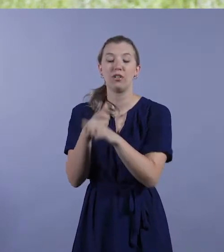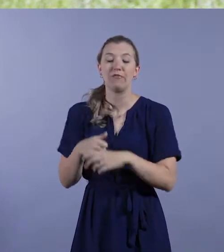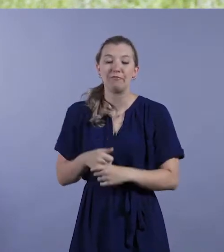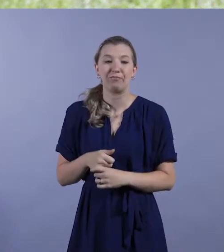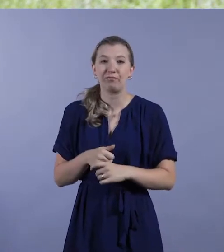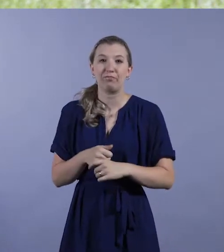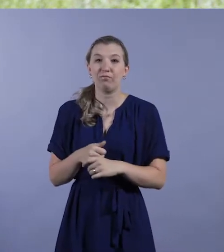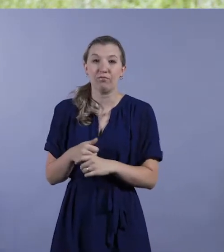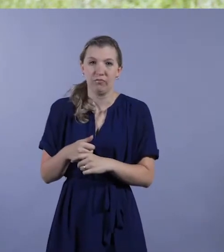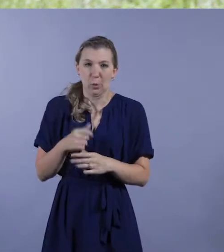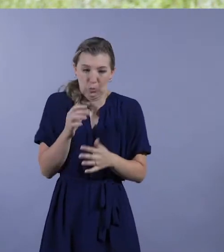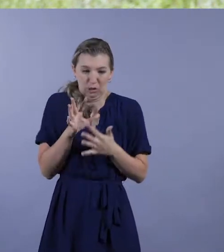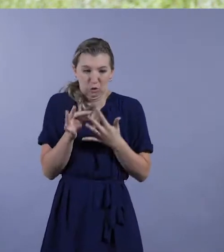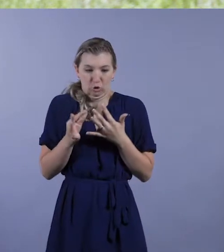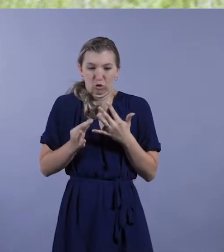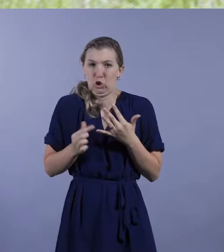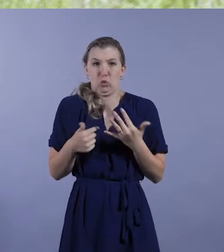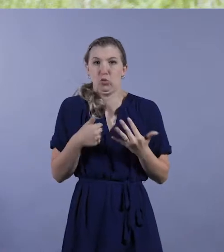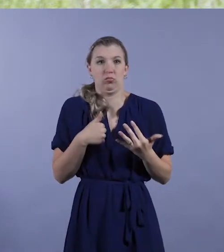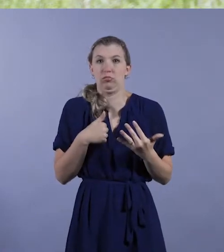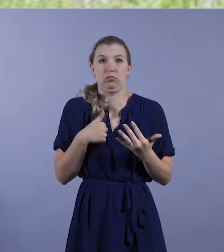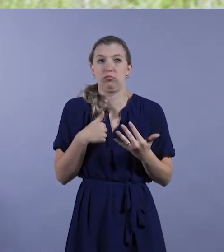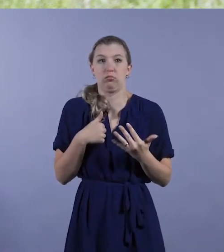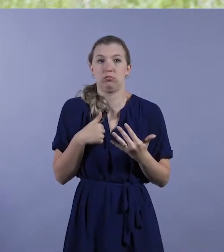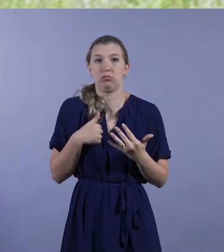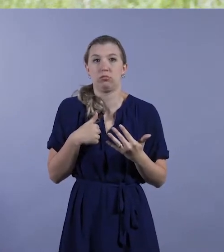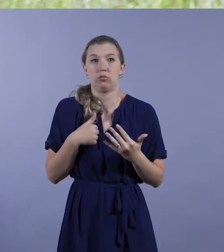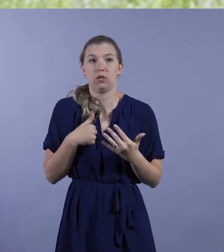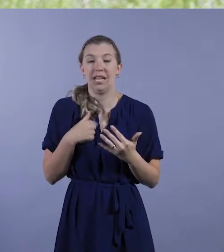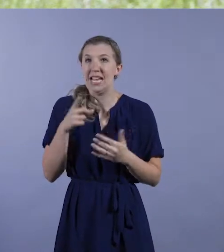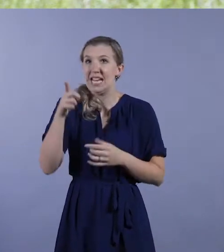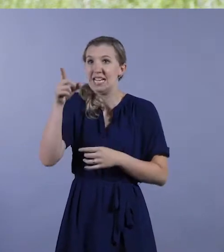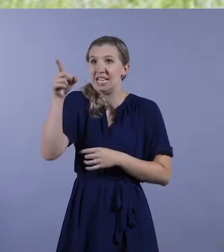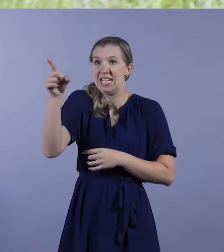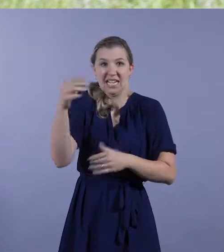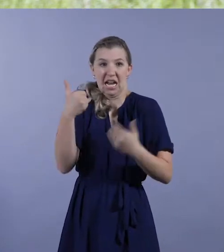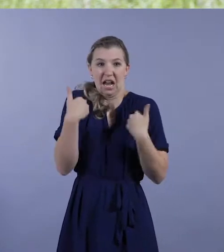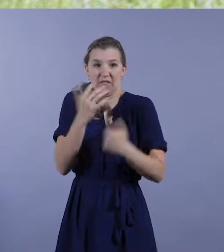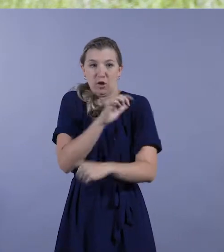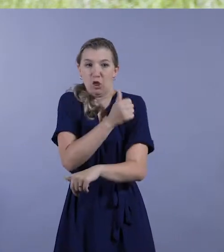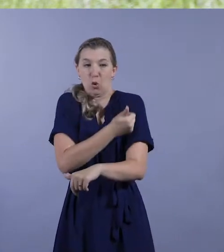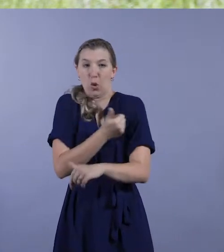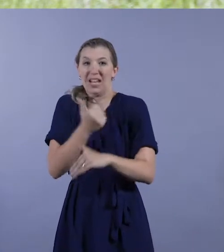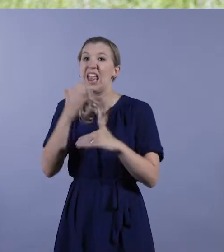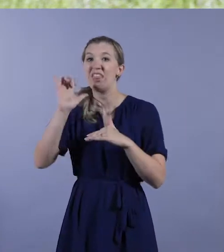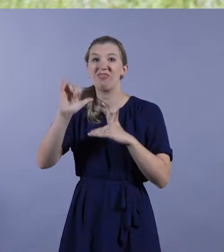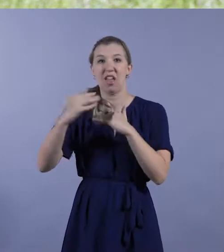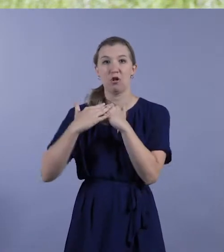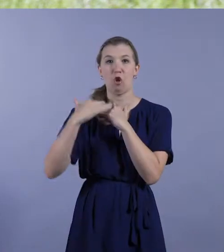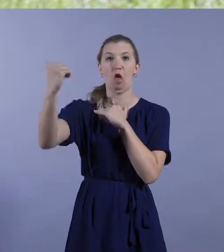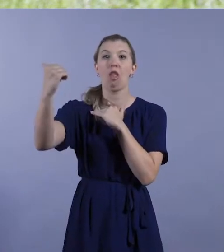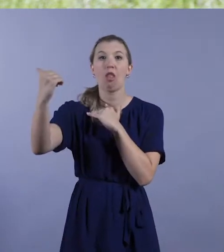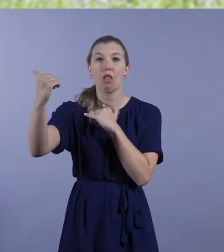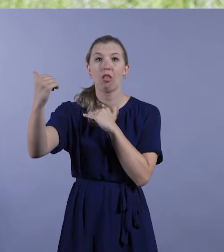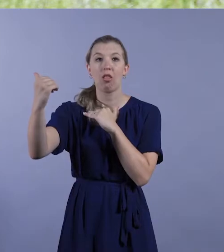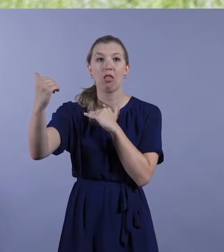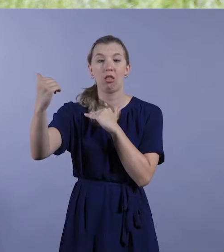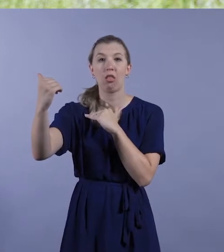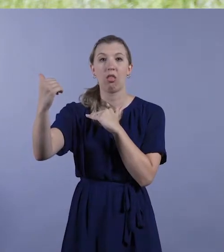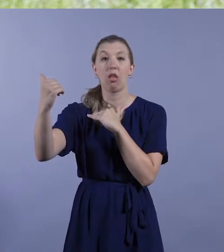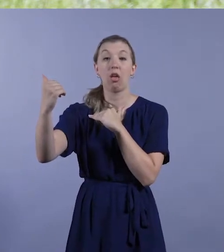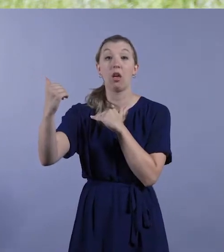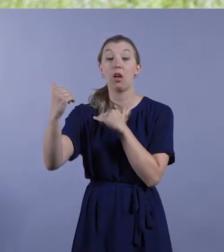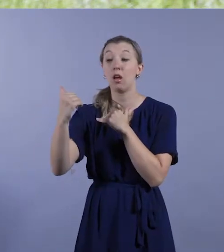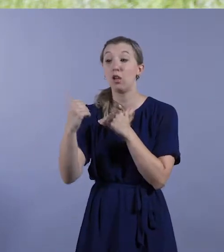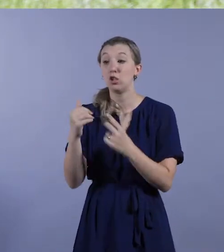We don't get to choose. This is what he who has authority has called us to. And you see both